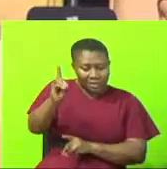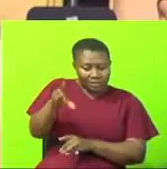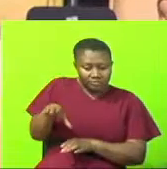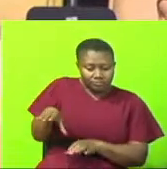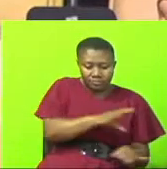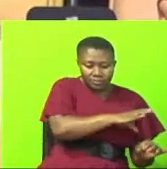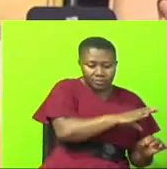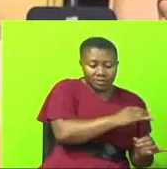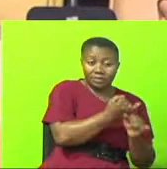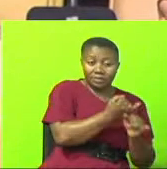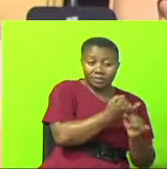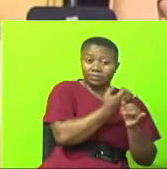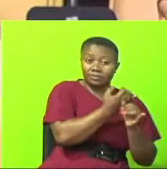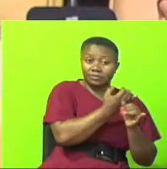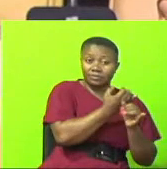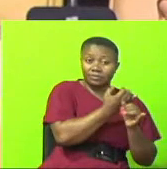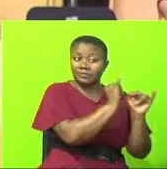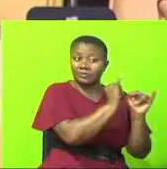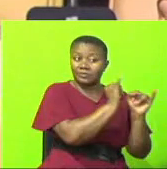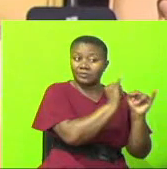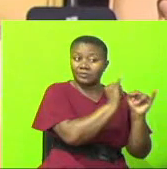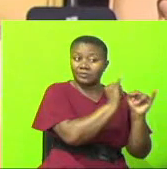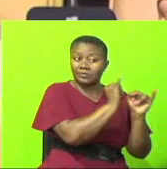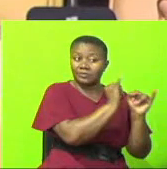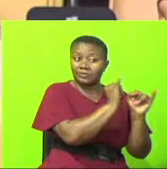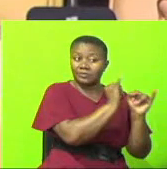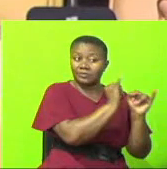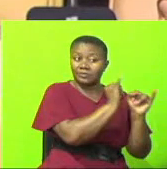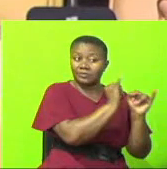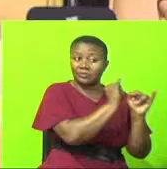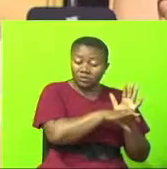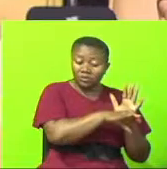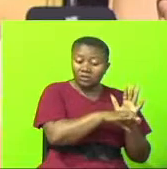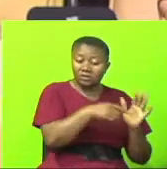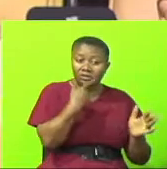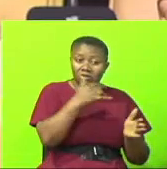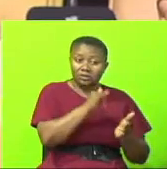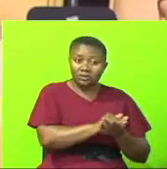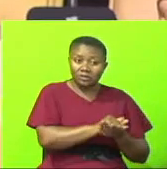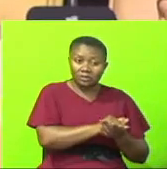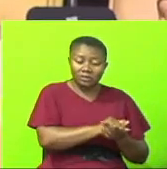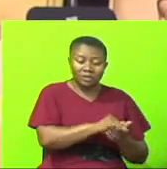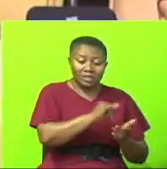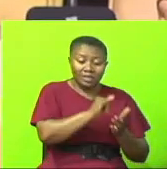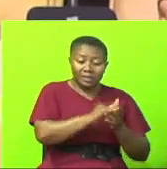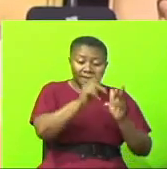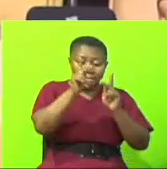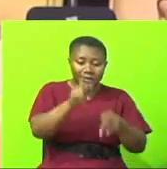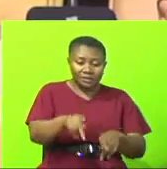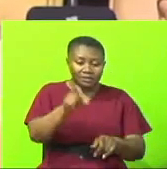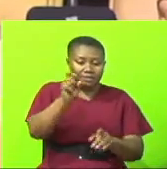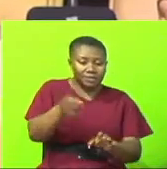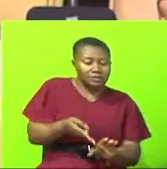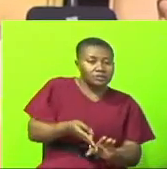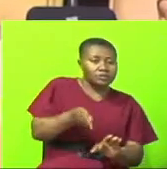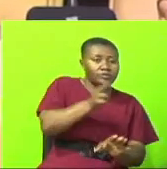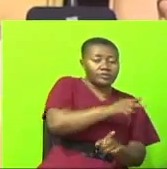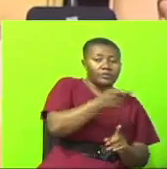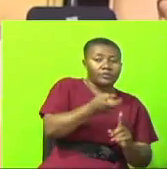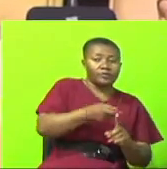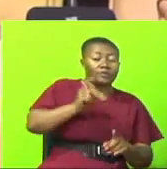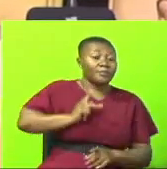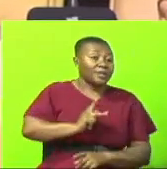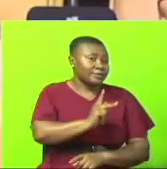says that that member shall vacate his seat in Parliament. The language is